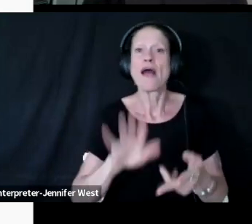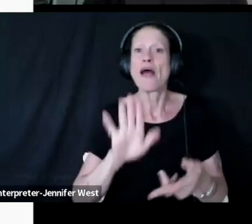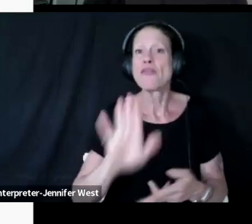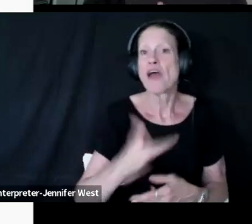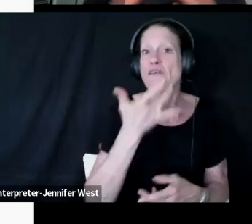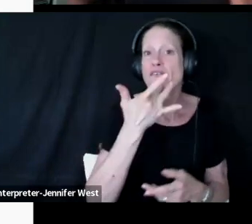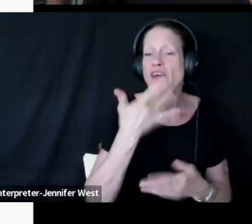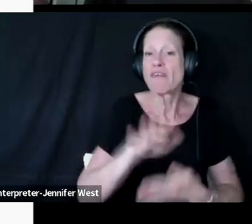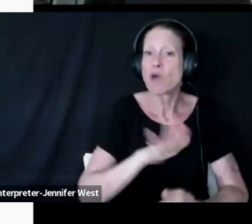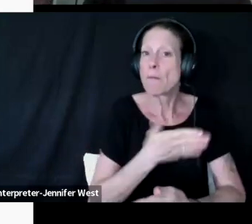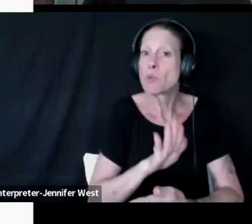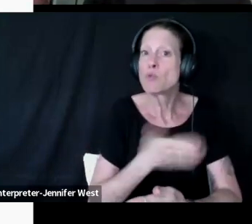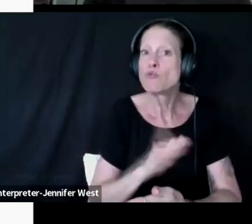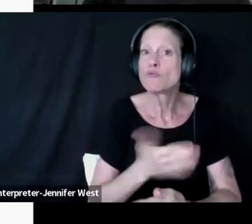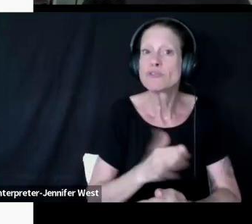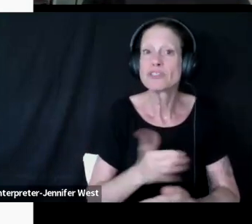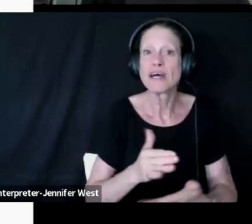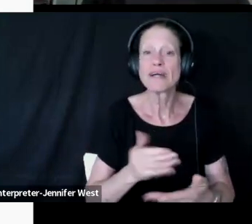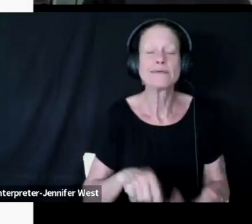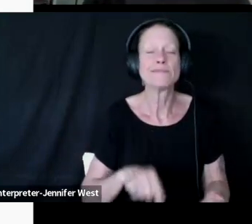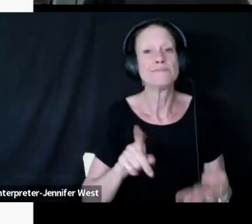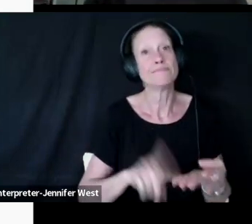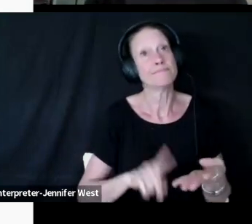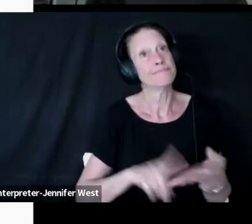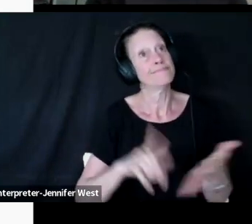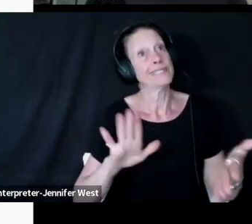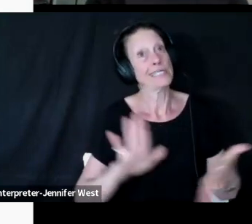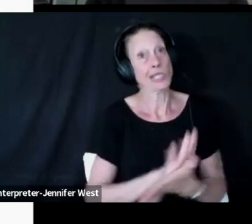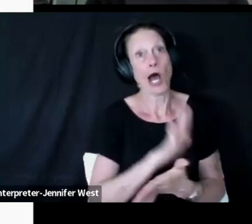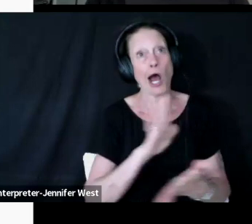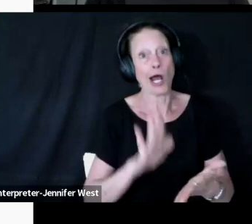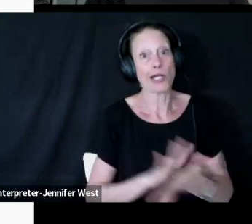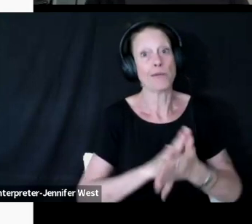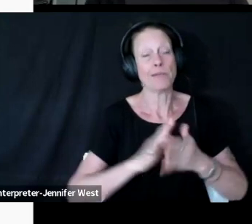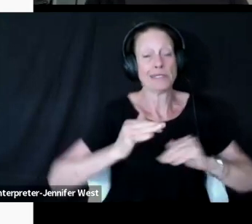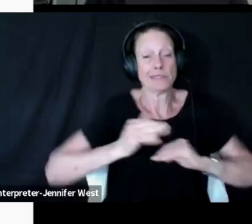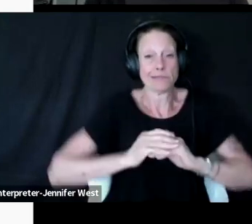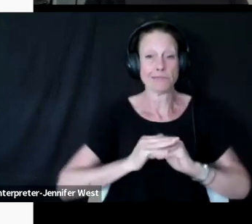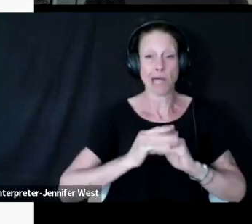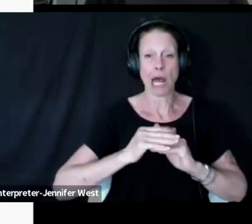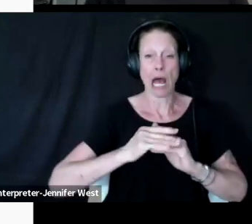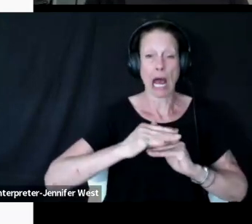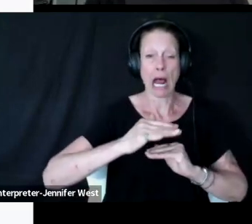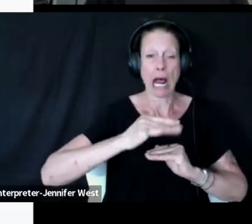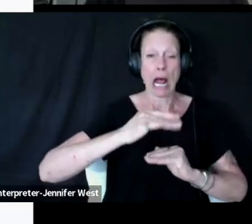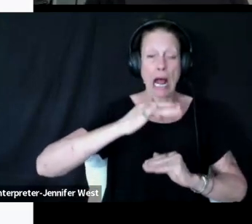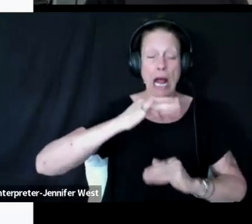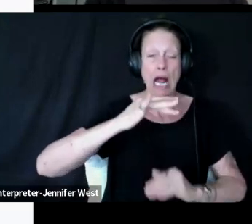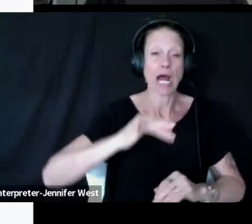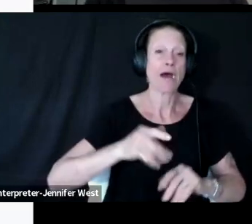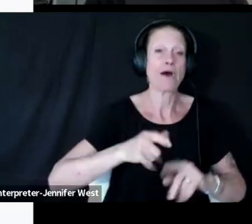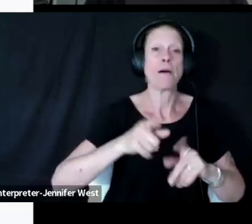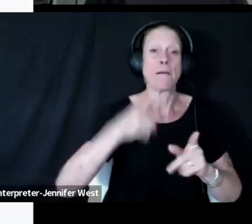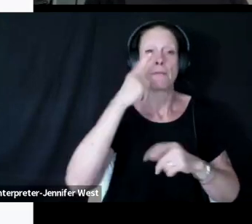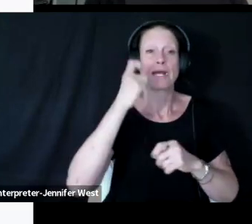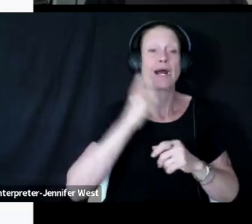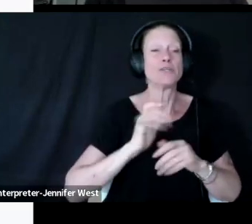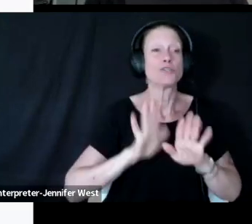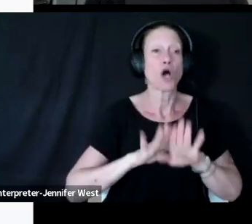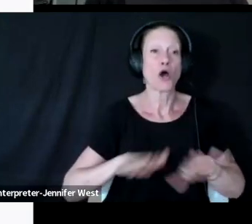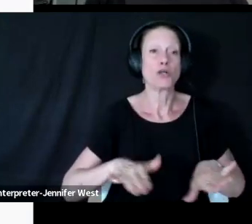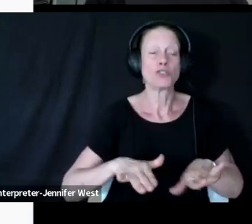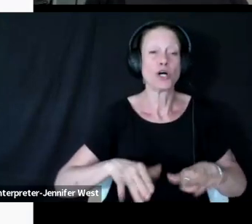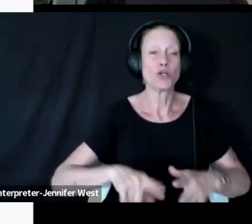Documents. I know we're all familiar with this. We get so many documents since our children were